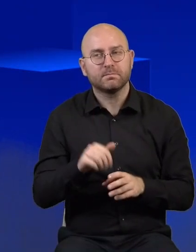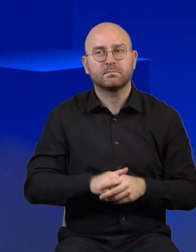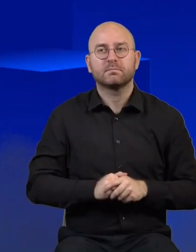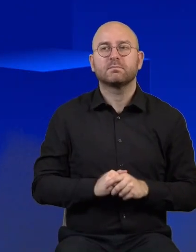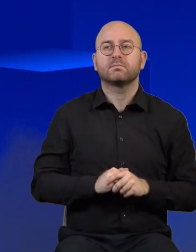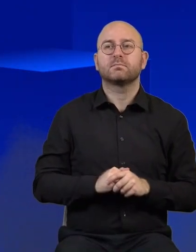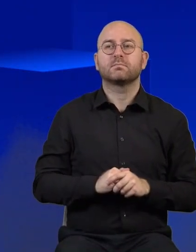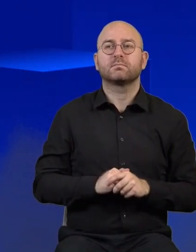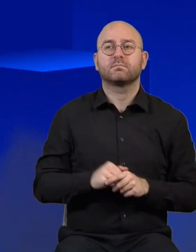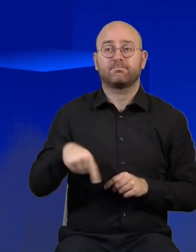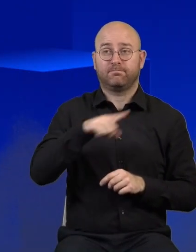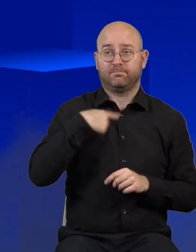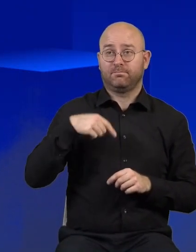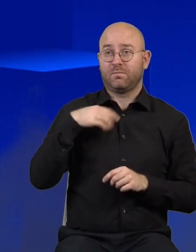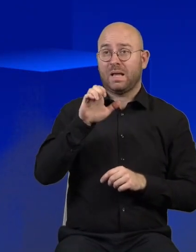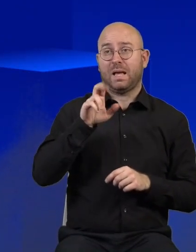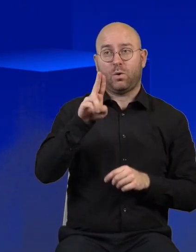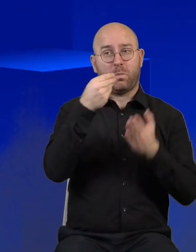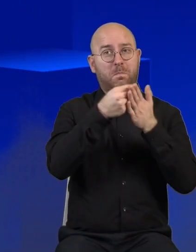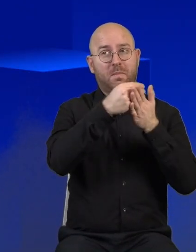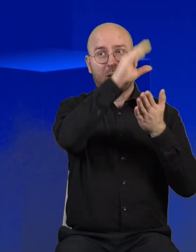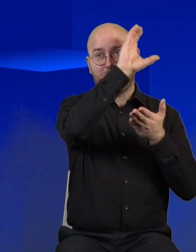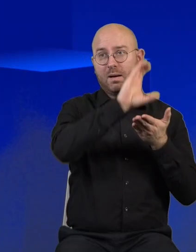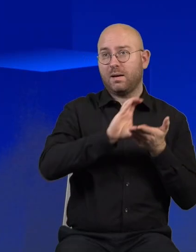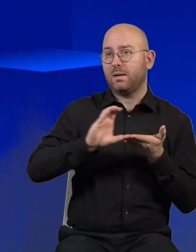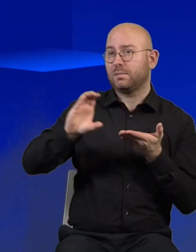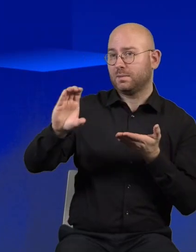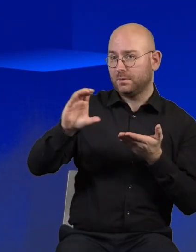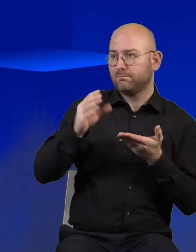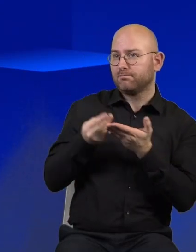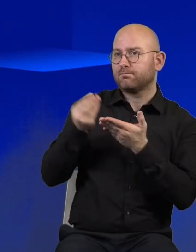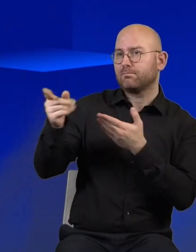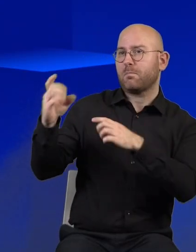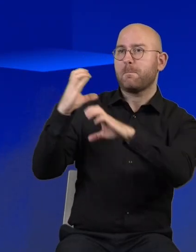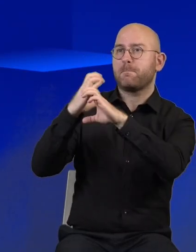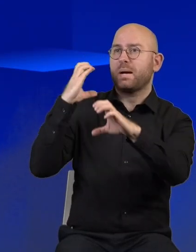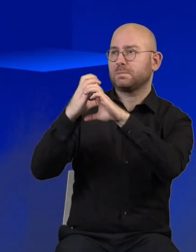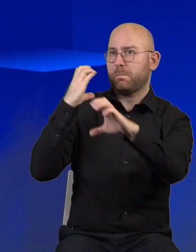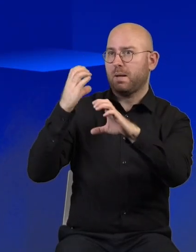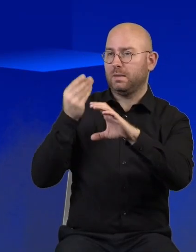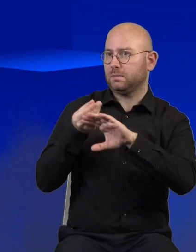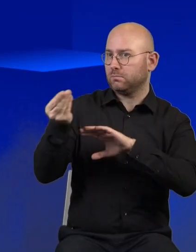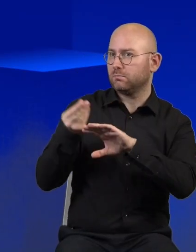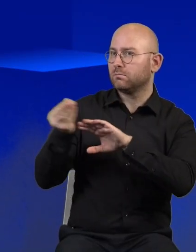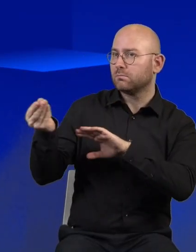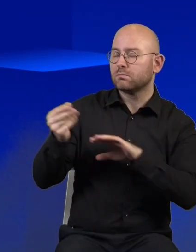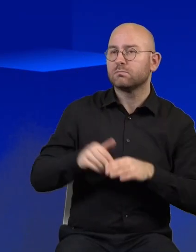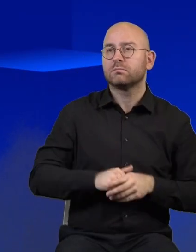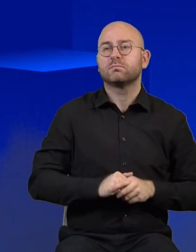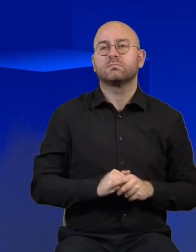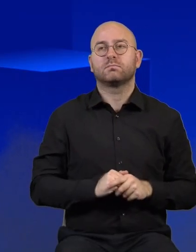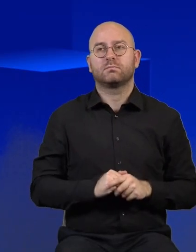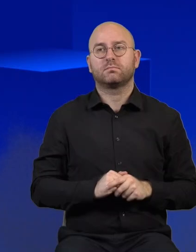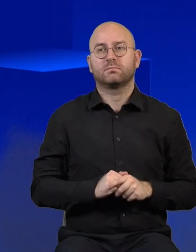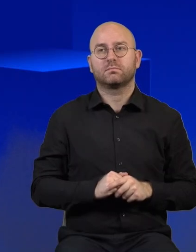And also the point discussed and raised in the cohesion